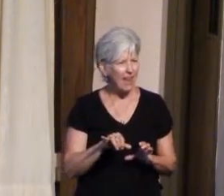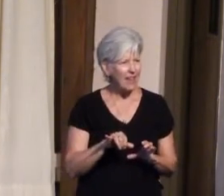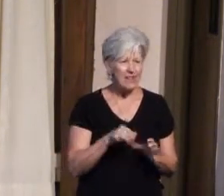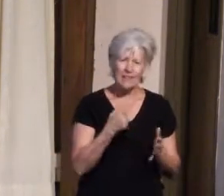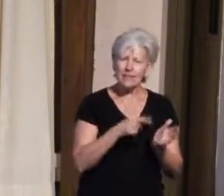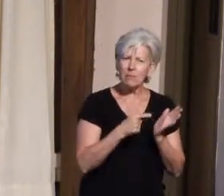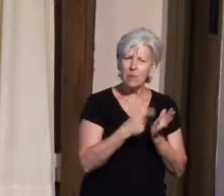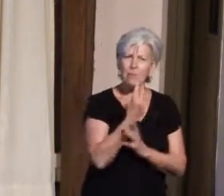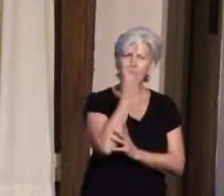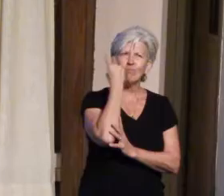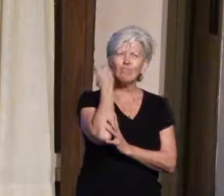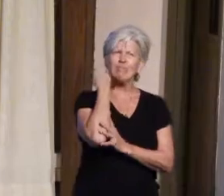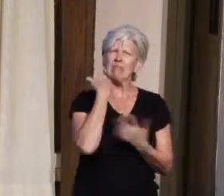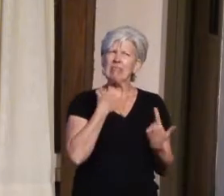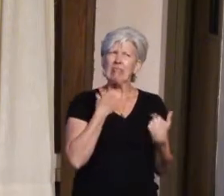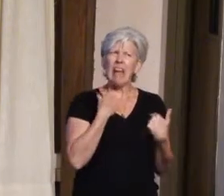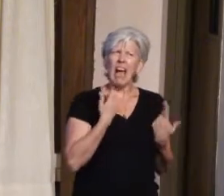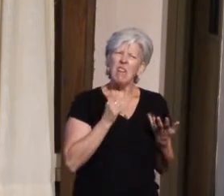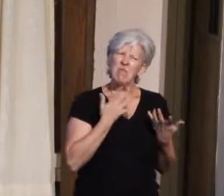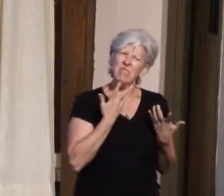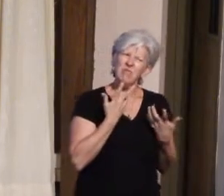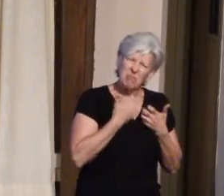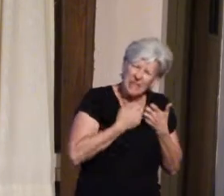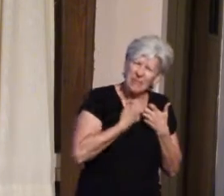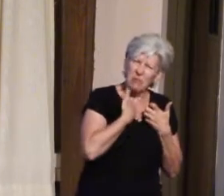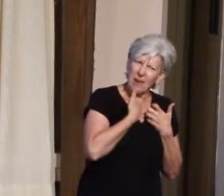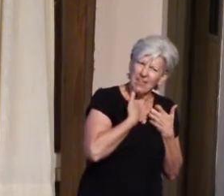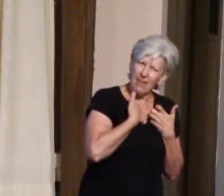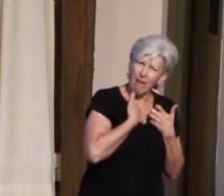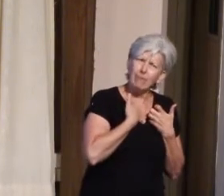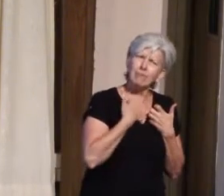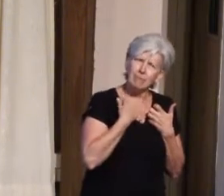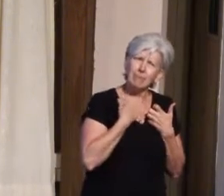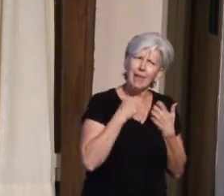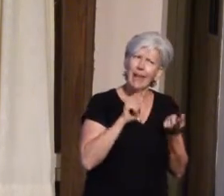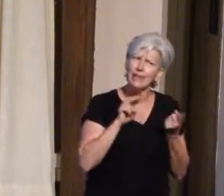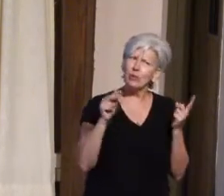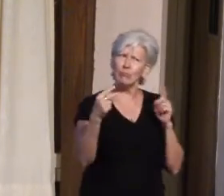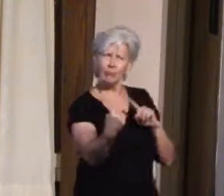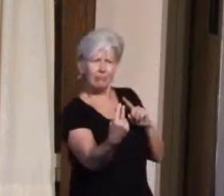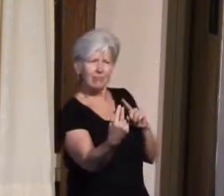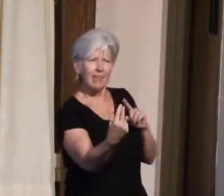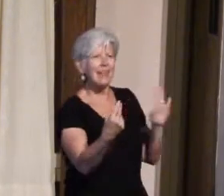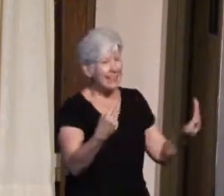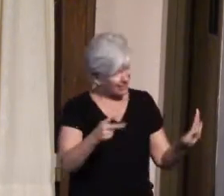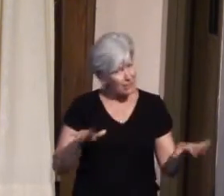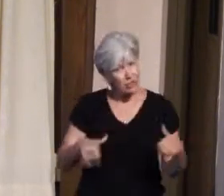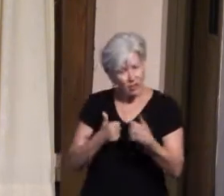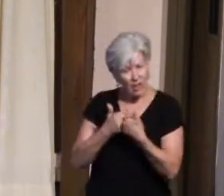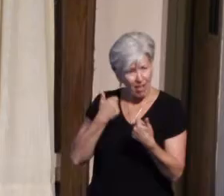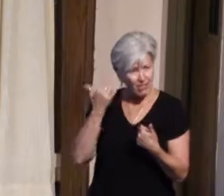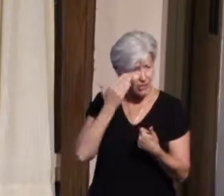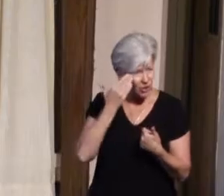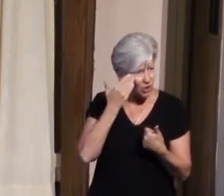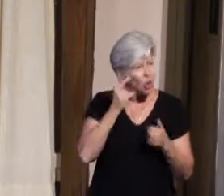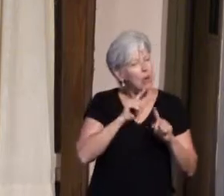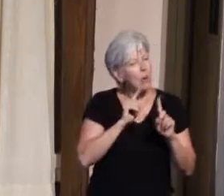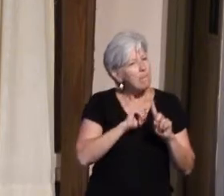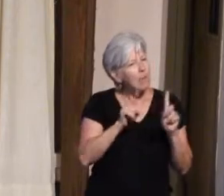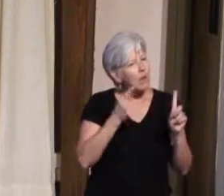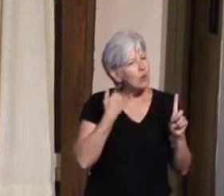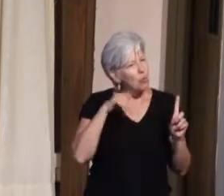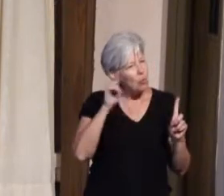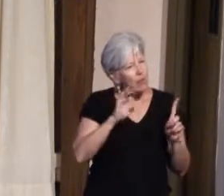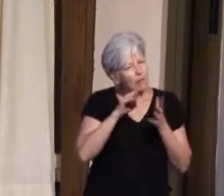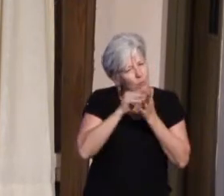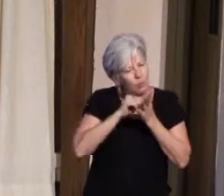a challenge, isn't it? And we have to learn not only to be gentle with ourselves, to be patient with ourselves. And as we learn